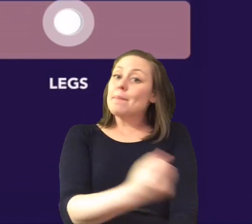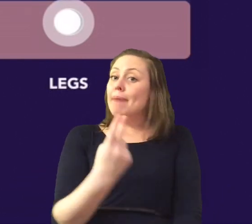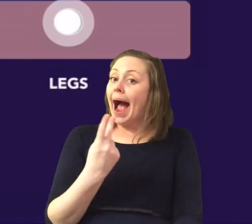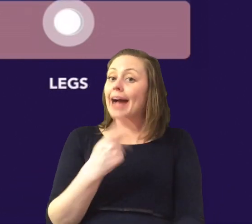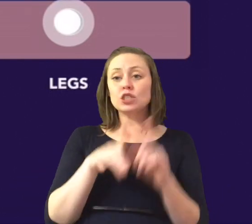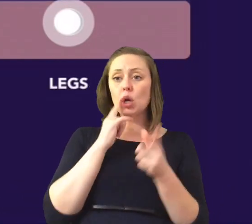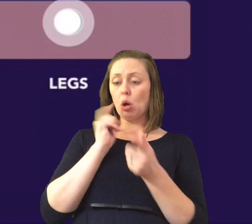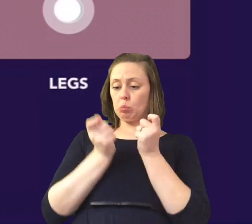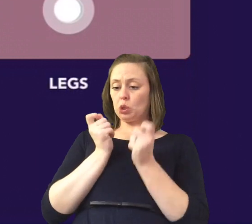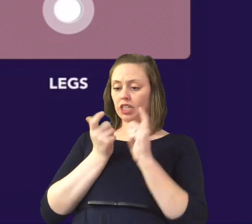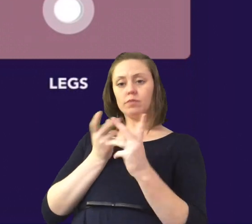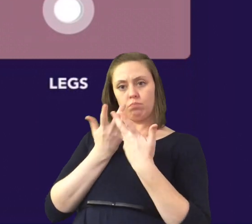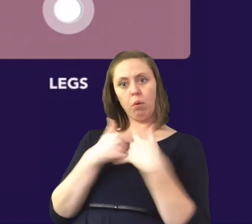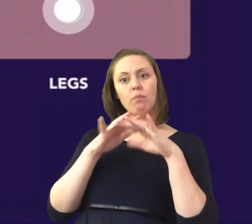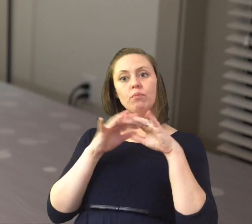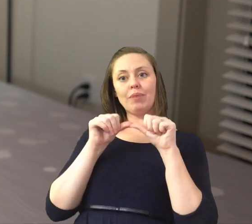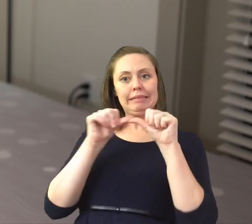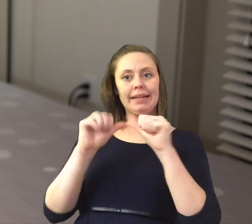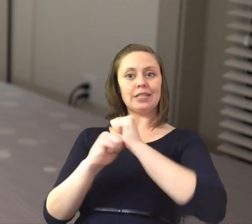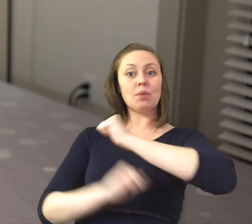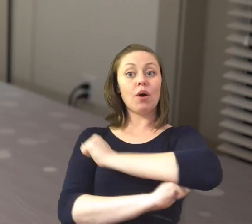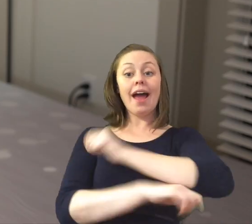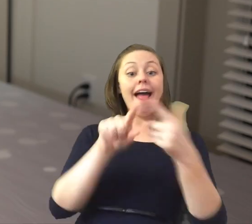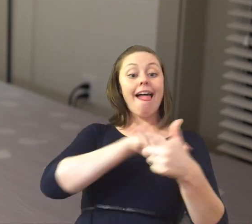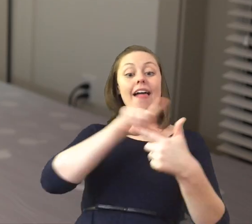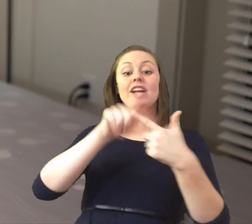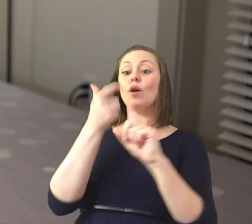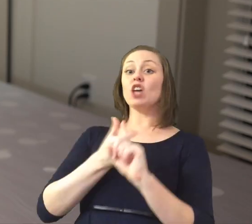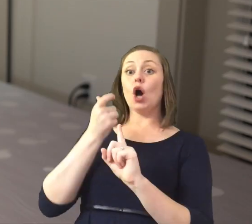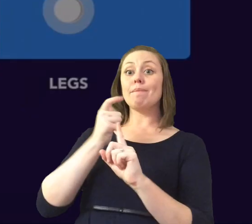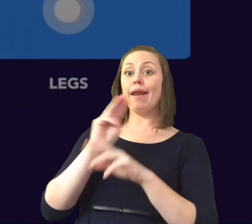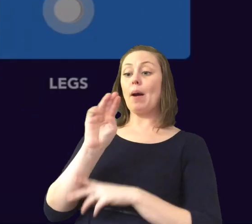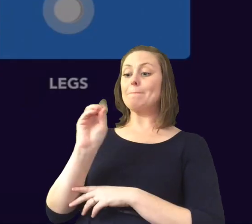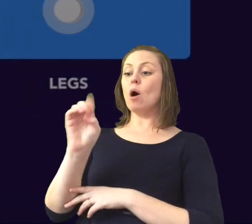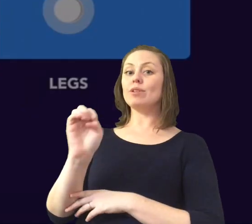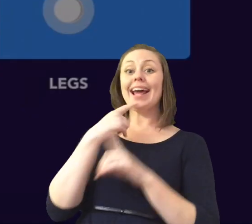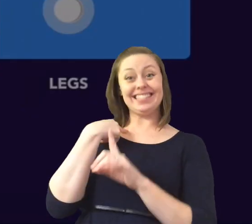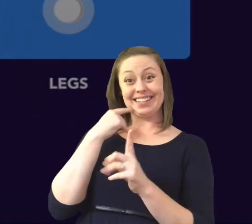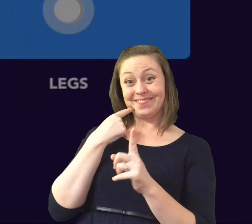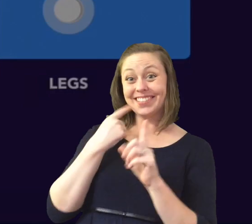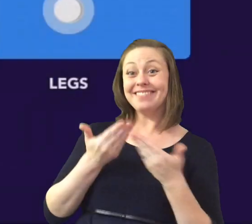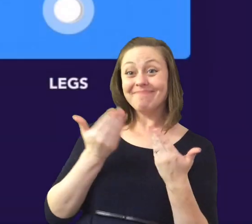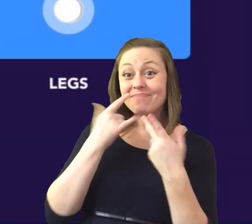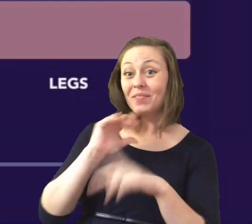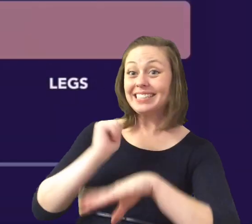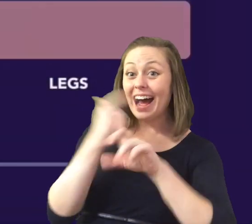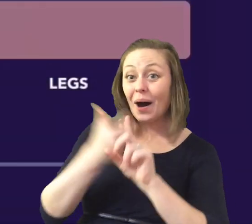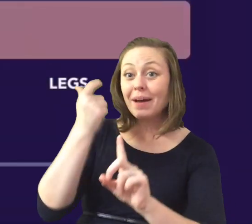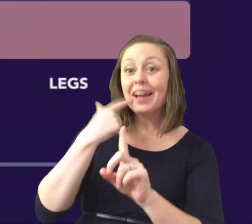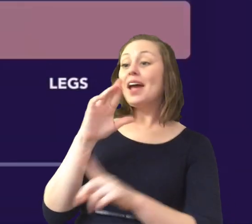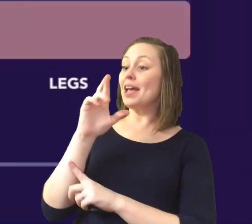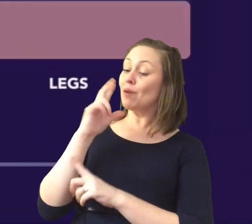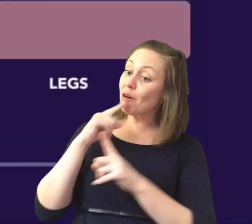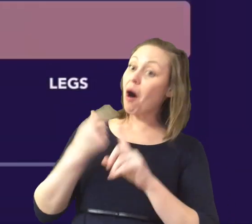pressure points while maintaining support. You've then got the automatic mode. As the name suggests, when set to automatic,